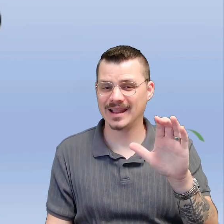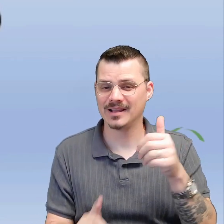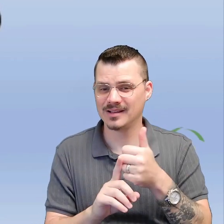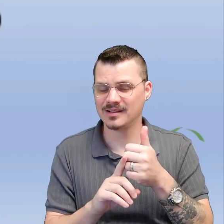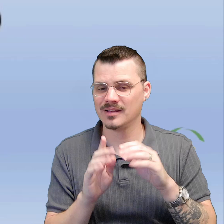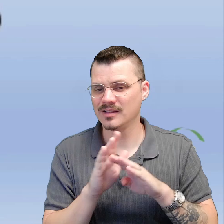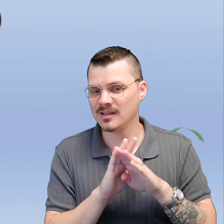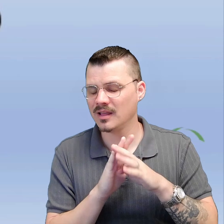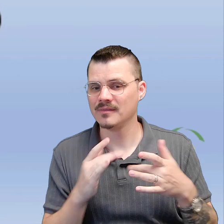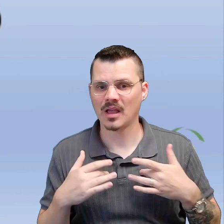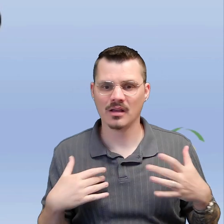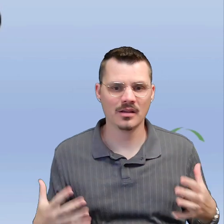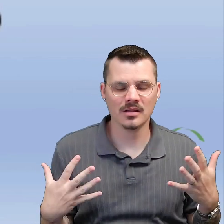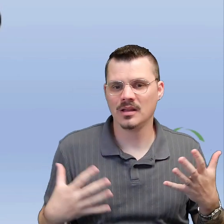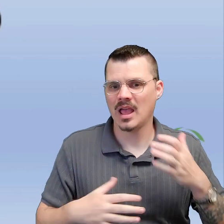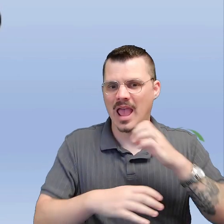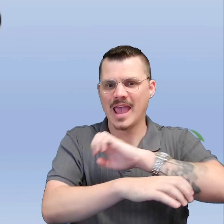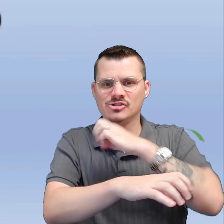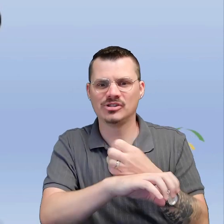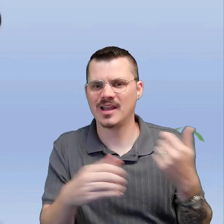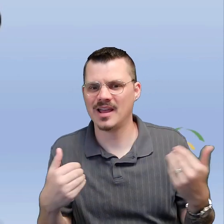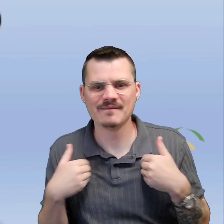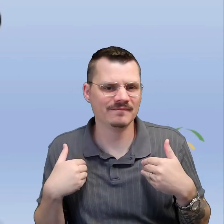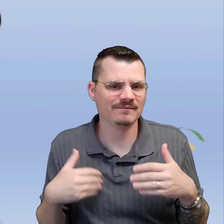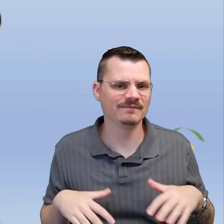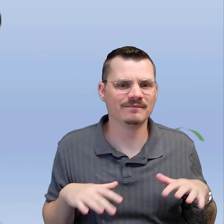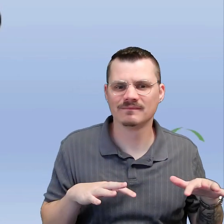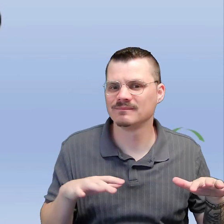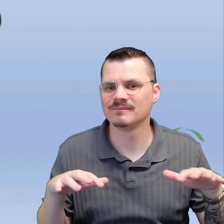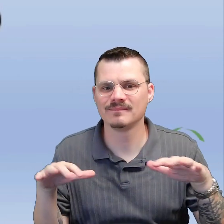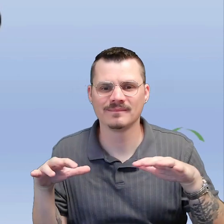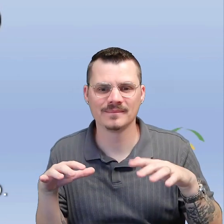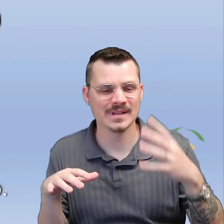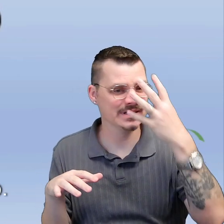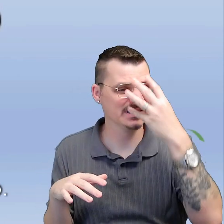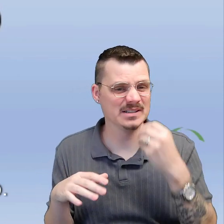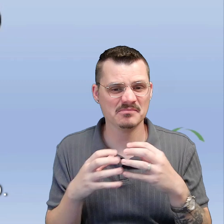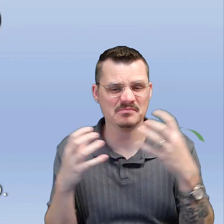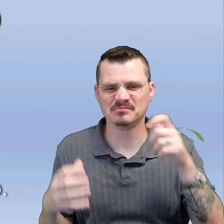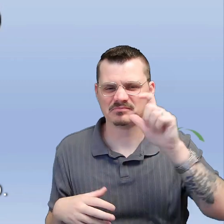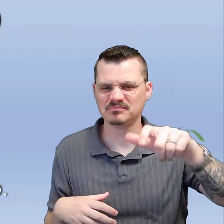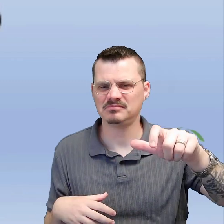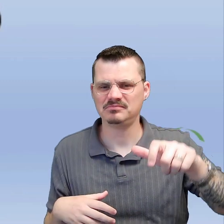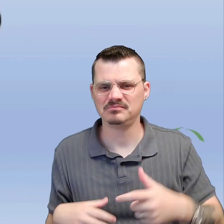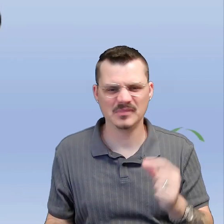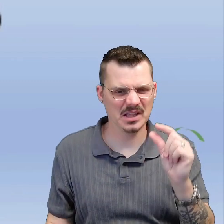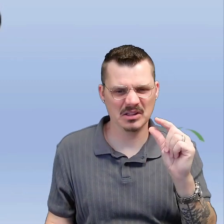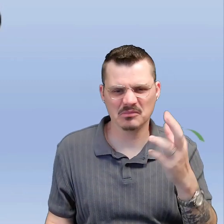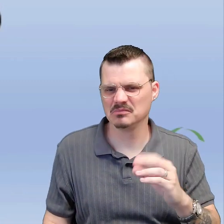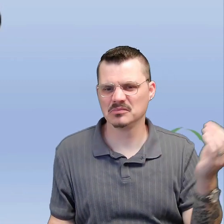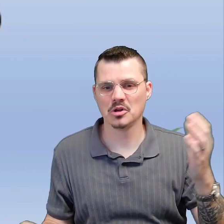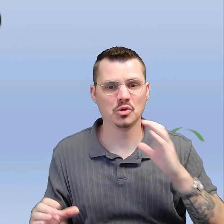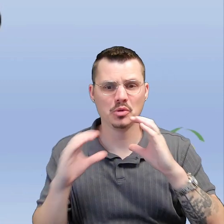They're activated. They got way too much energy. They don't really need much sleep, little or